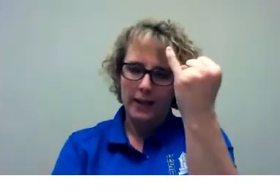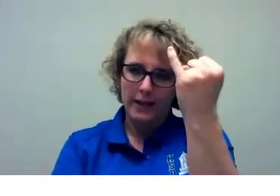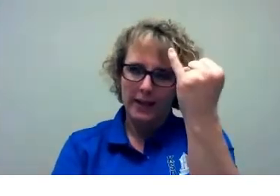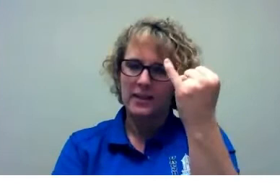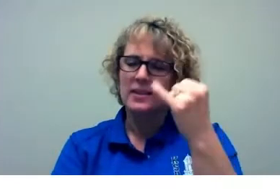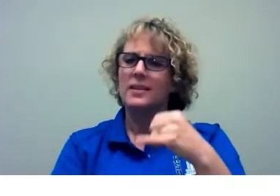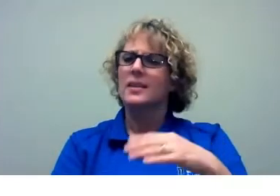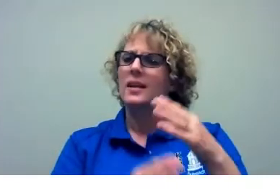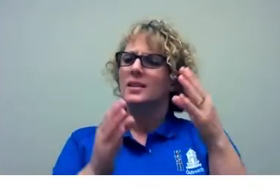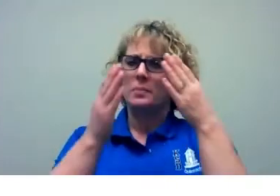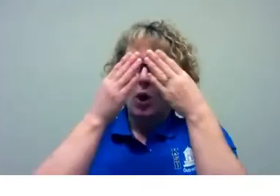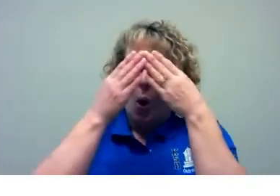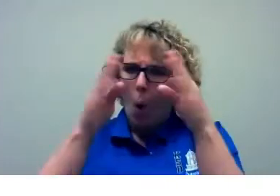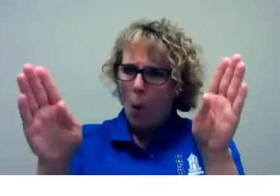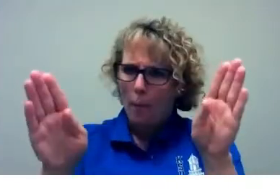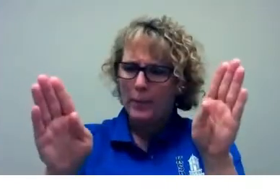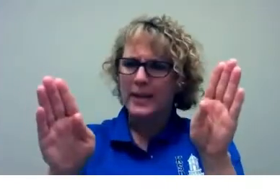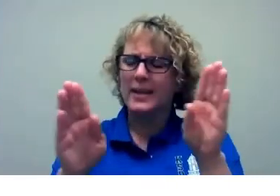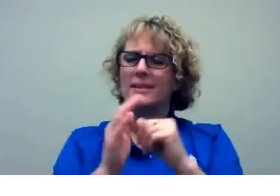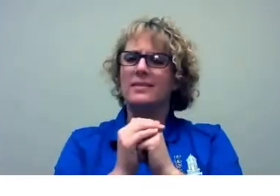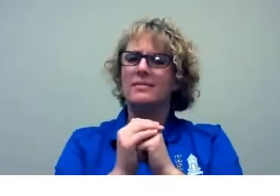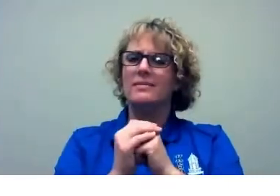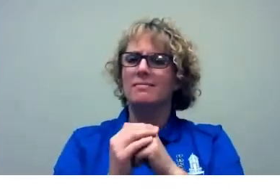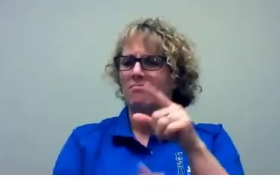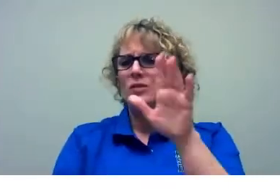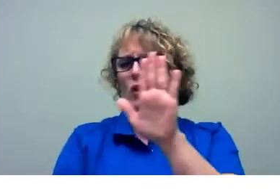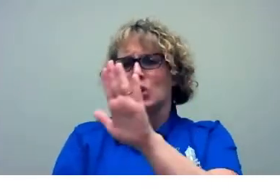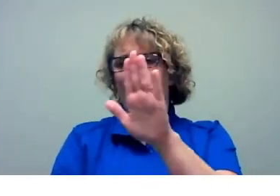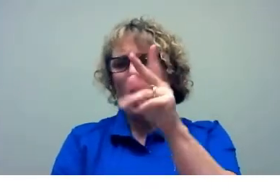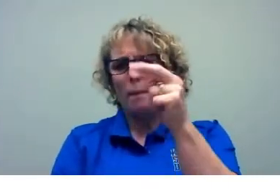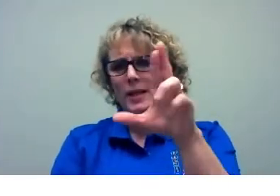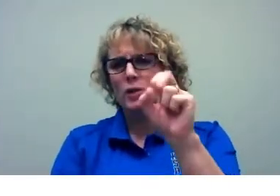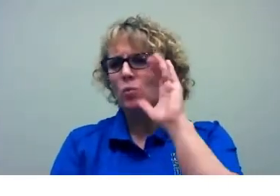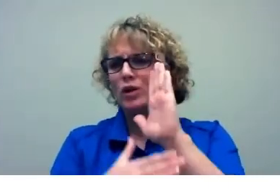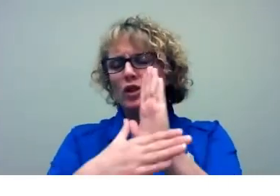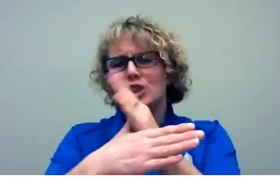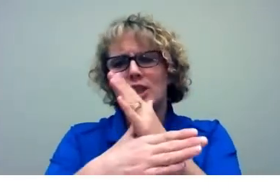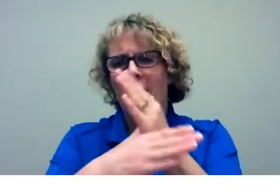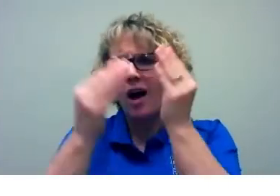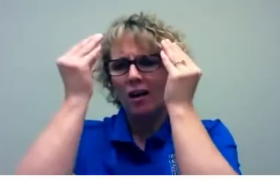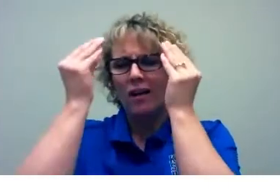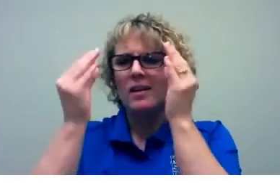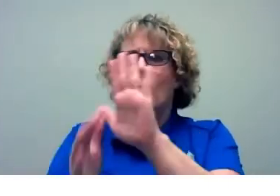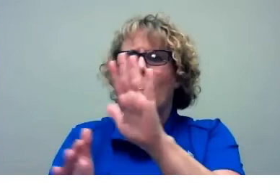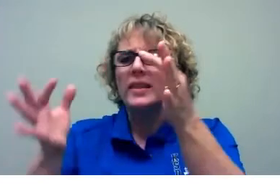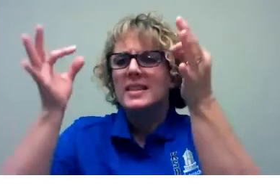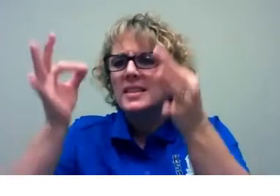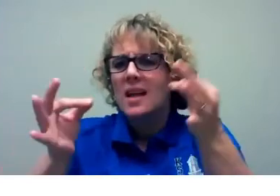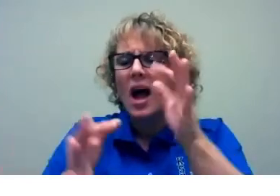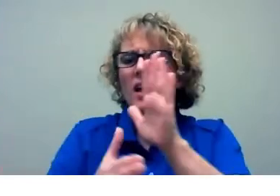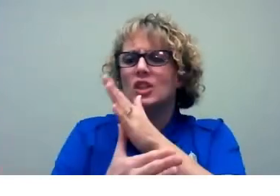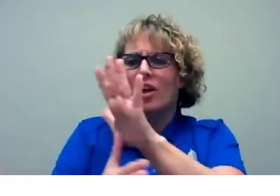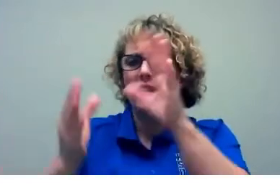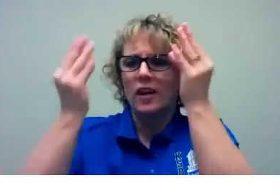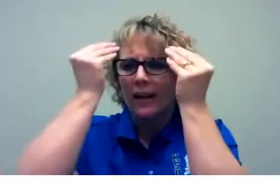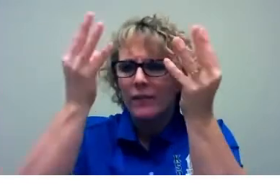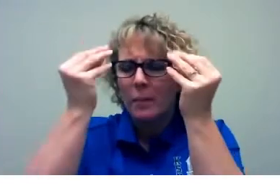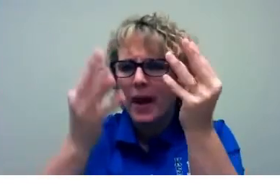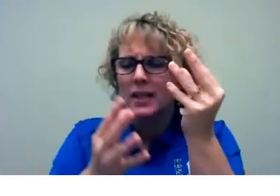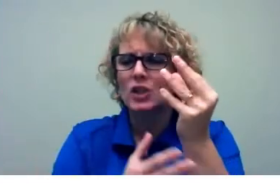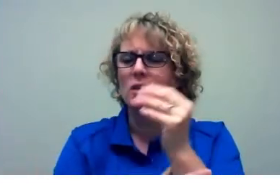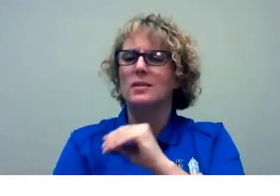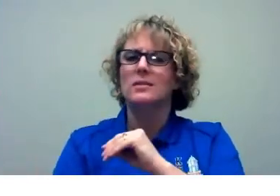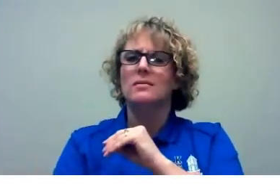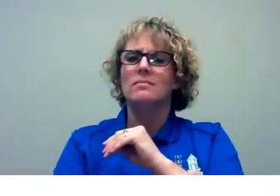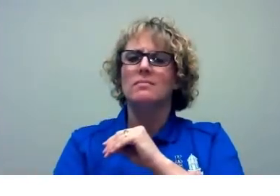R is for receptive to new ideas. That means being open-minded. Your peers are going to share